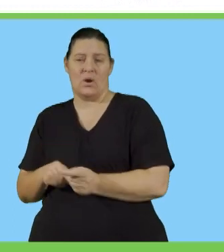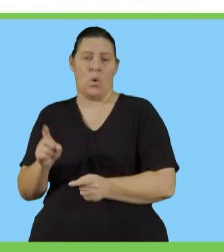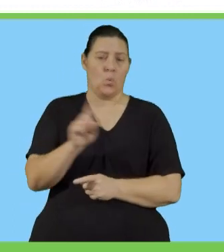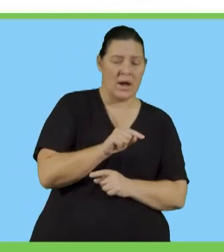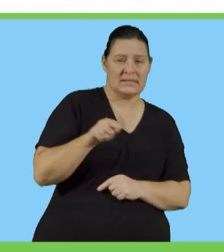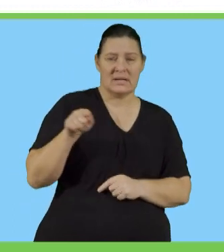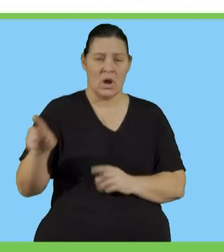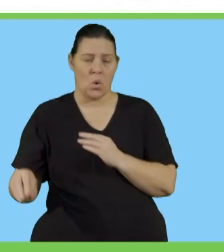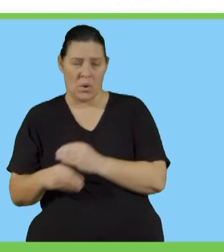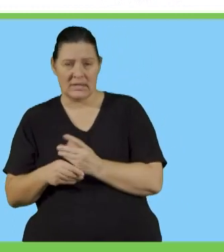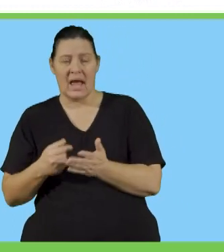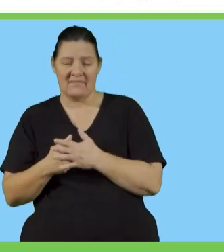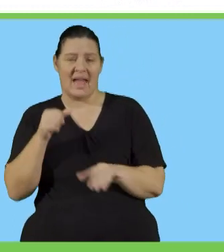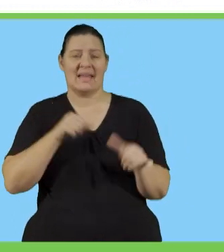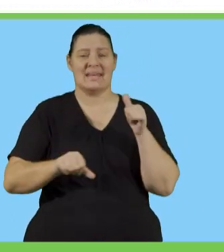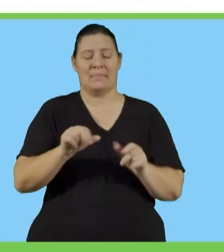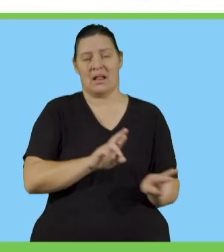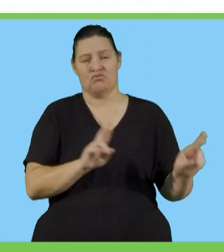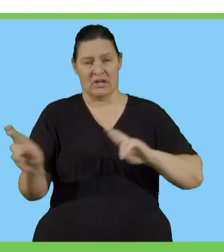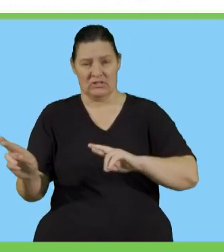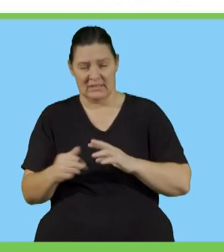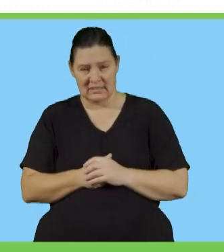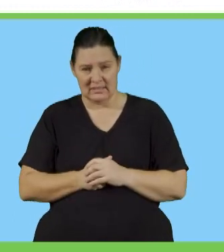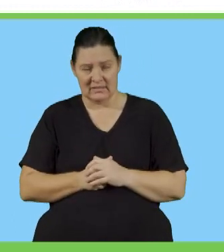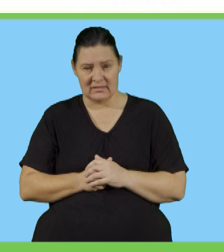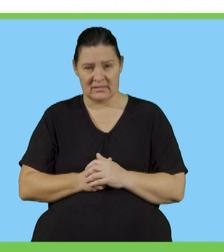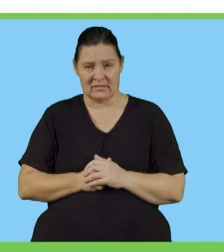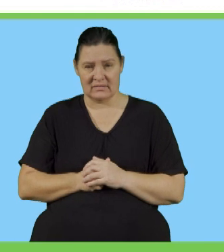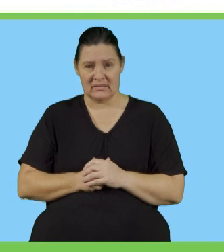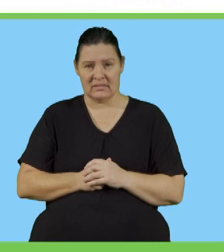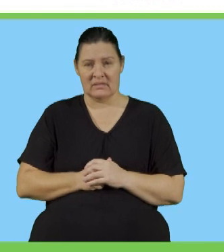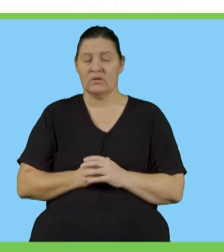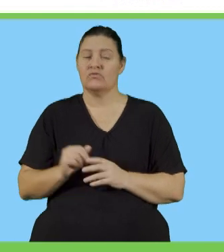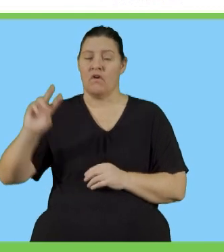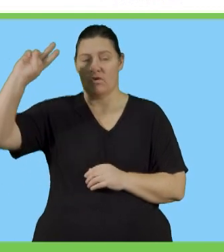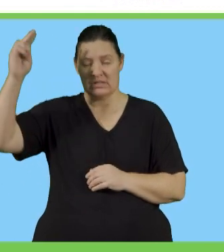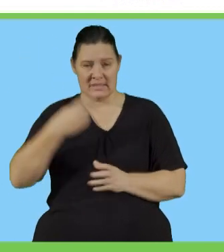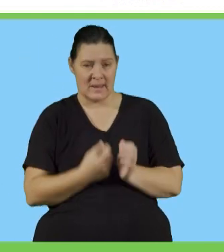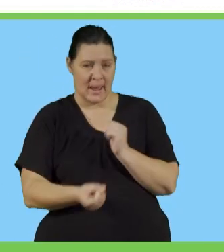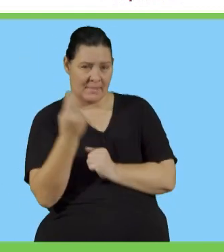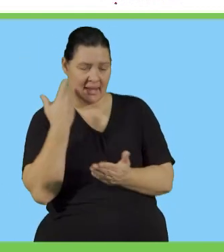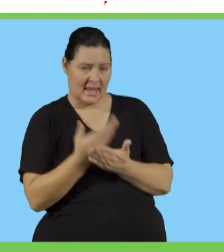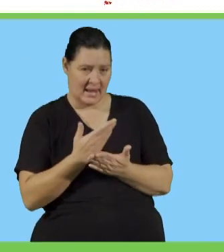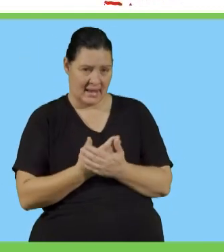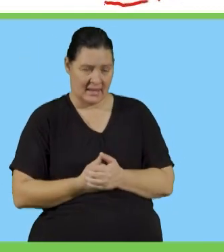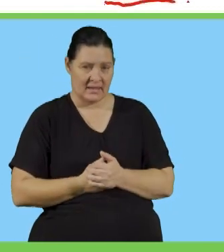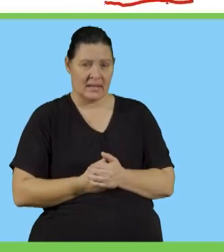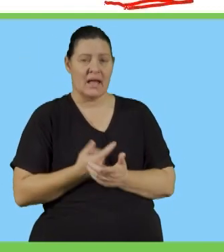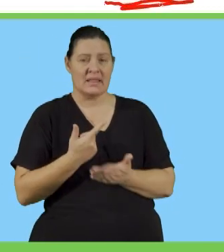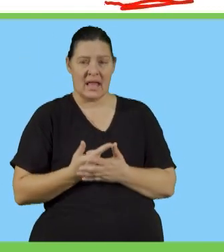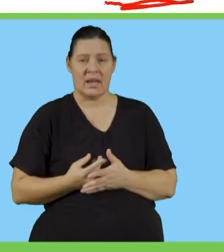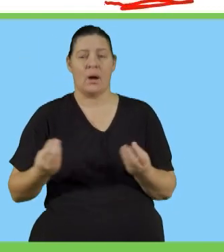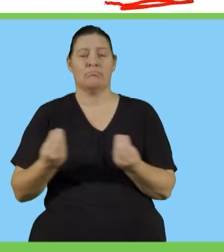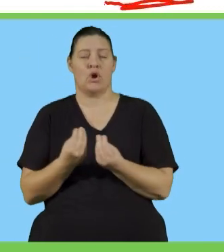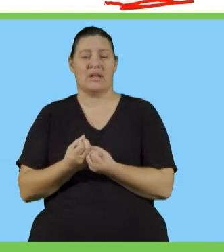what undergo a chemical reaction for photosynthesis to take place. And then I want you to give me the